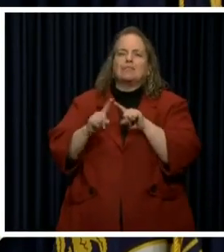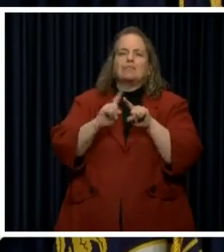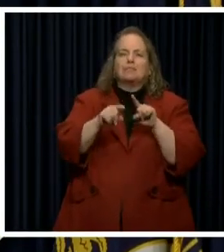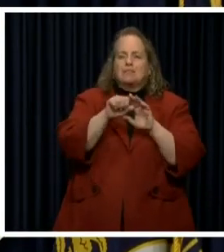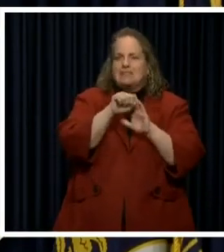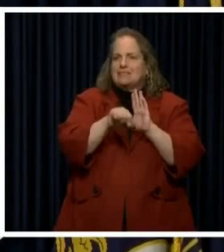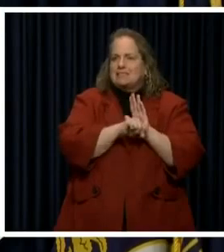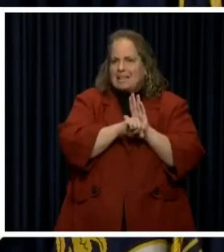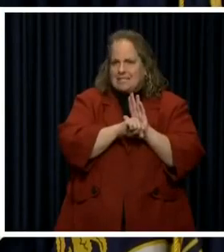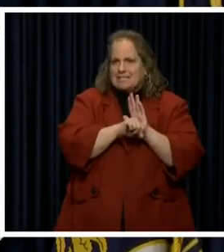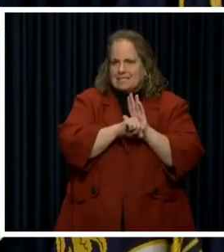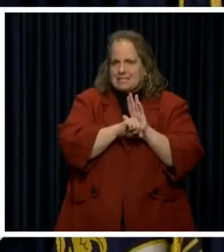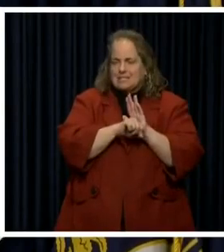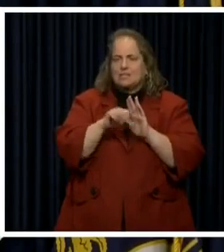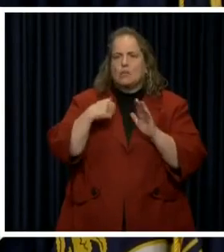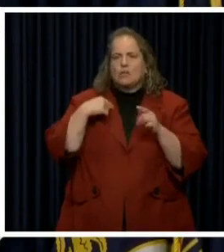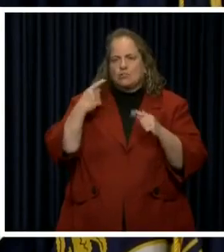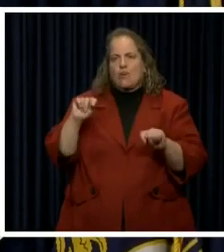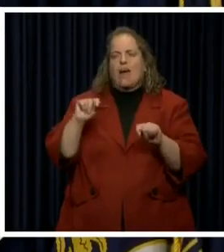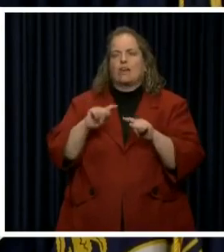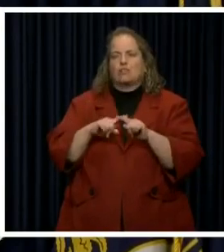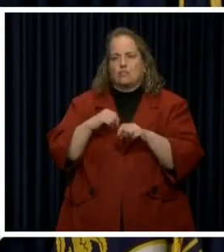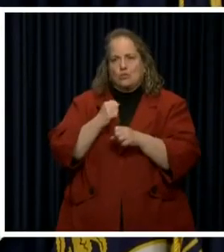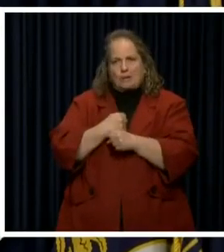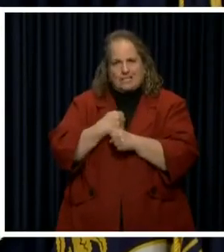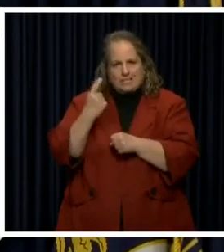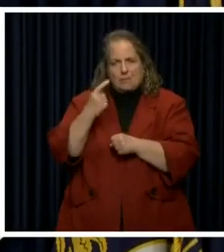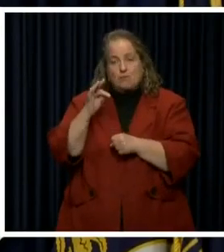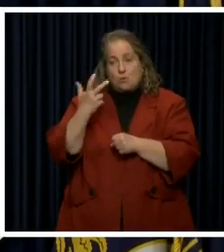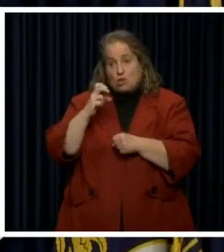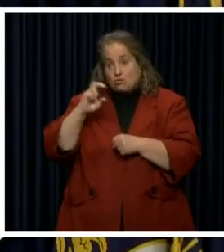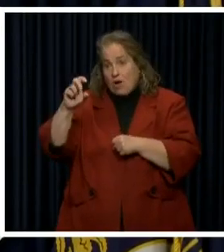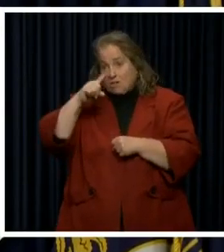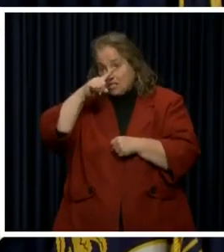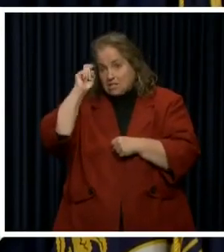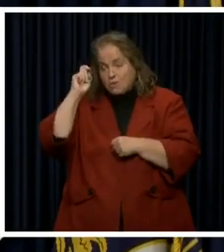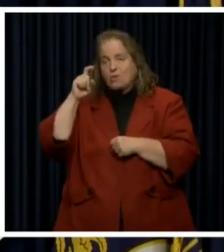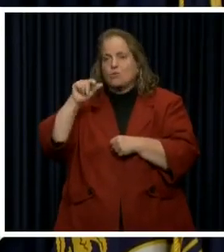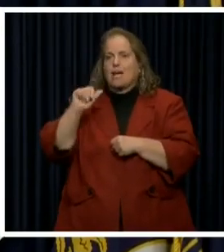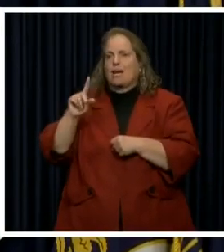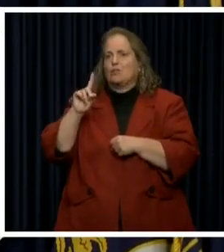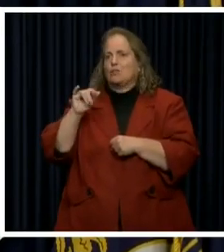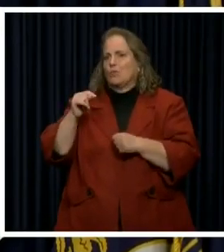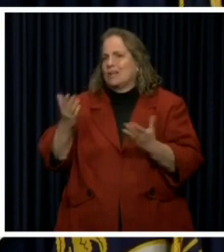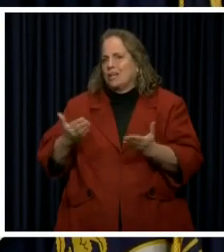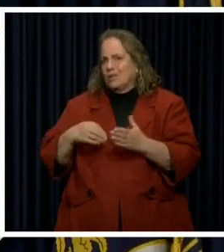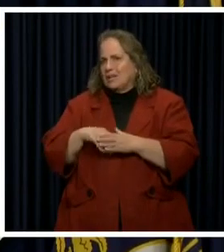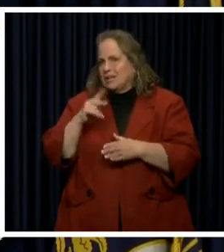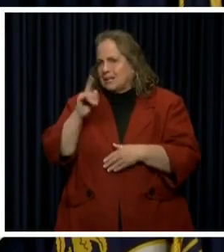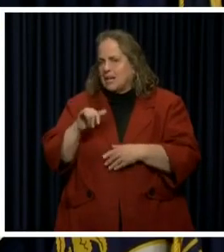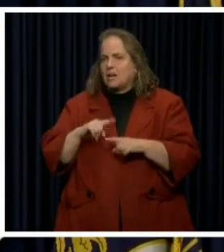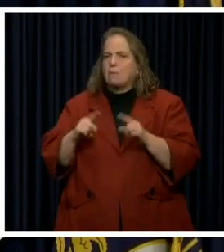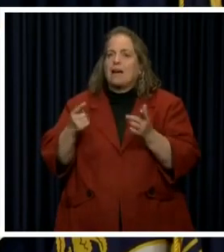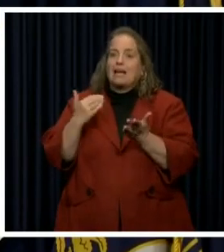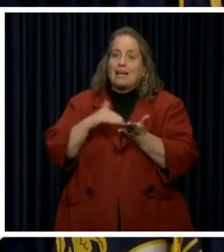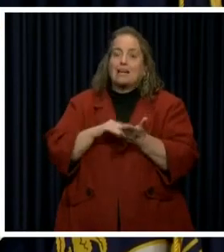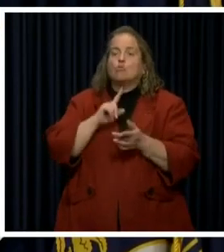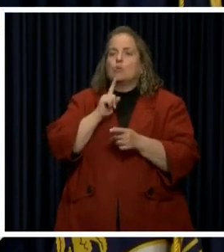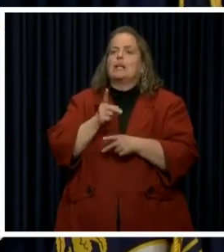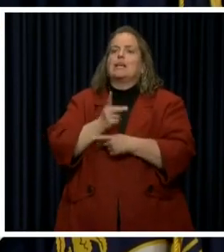them. So we want to try to create something, if you want to travel in the summer, that you can do it here in Kentucky. But again, being really